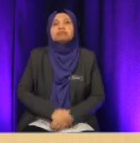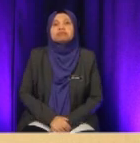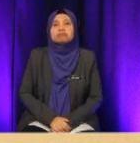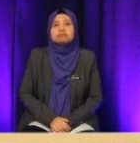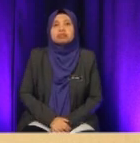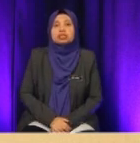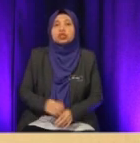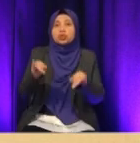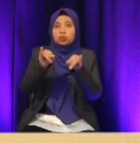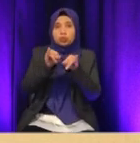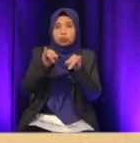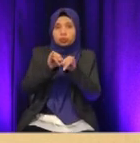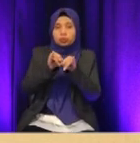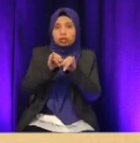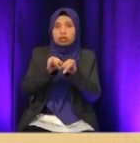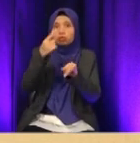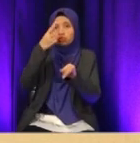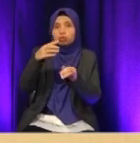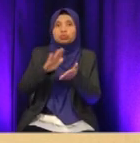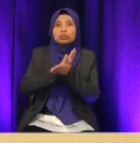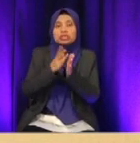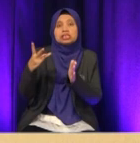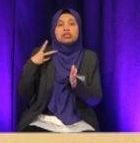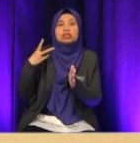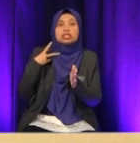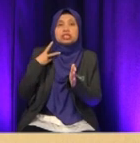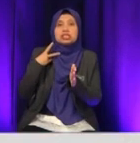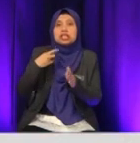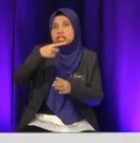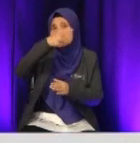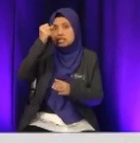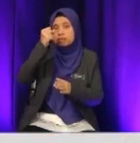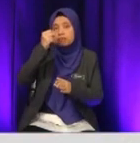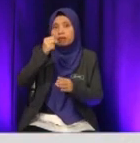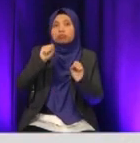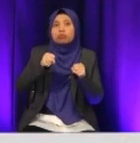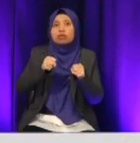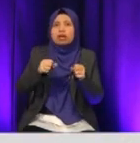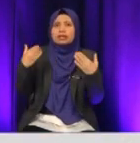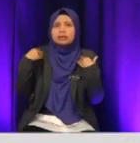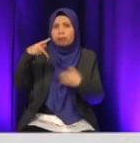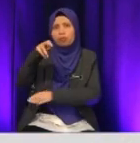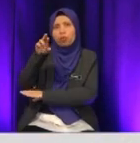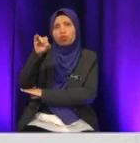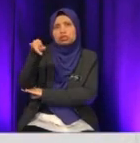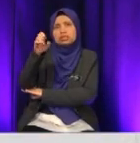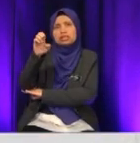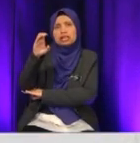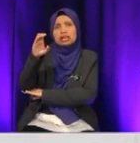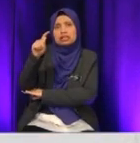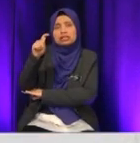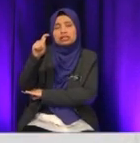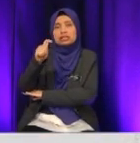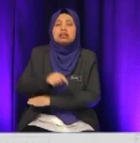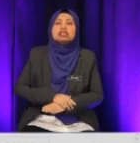but it also helps its volunteers to keep themselves fit because they run to all their projects. Good Gym has two